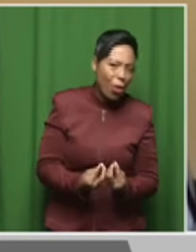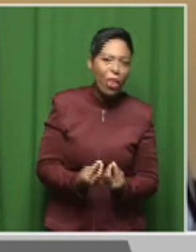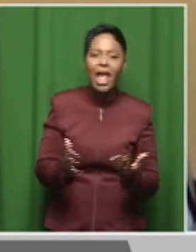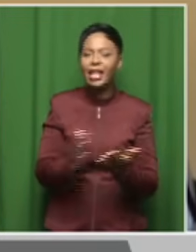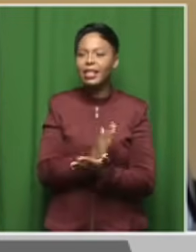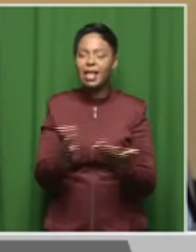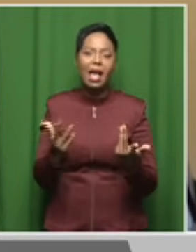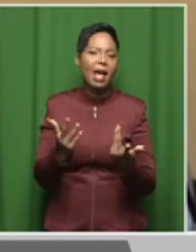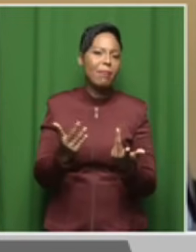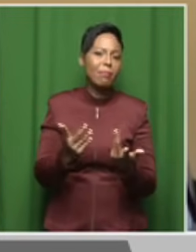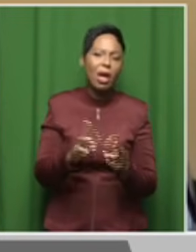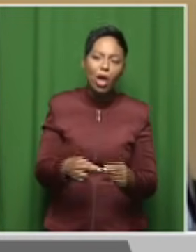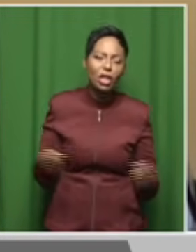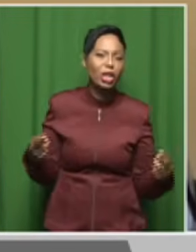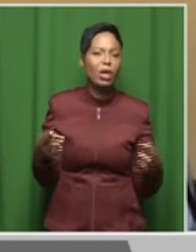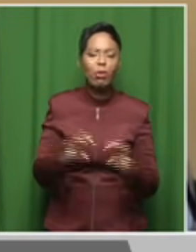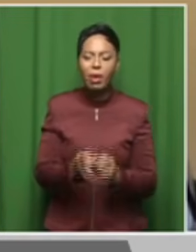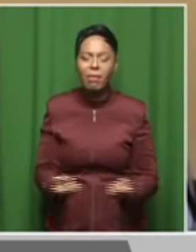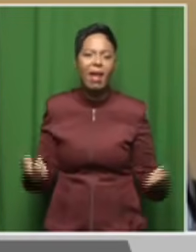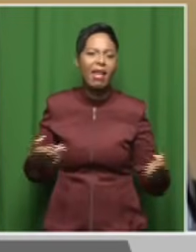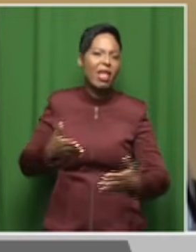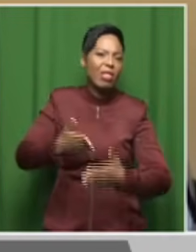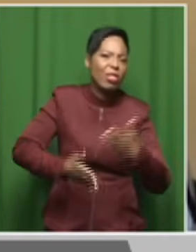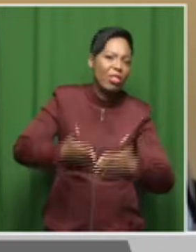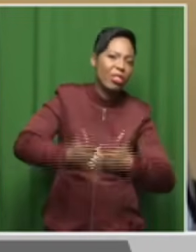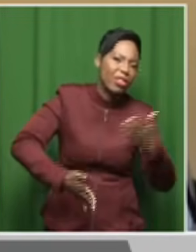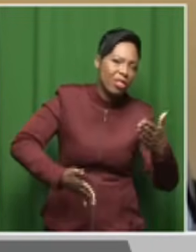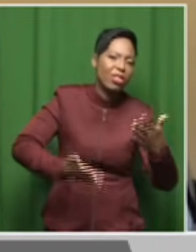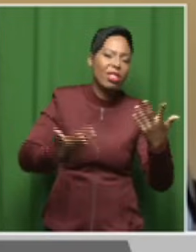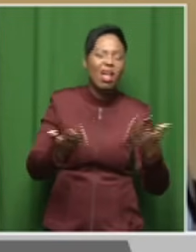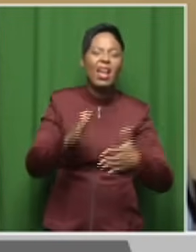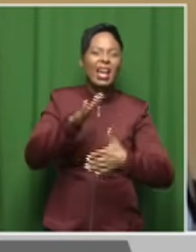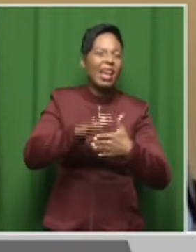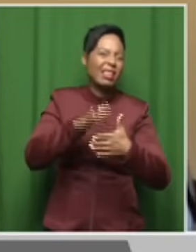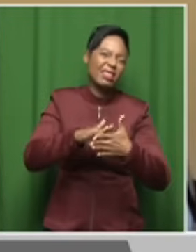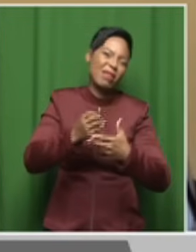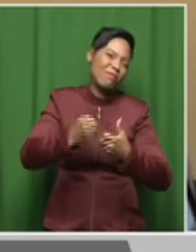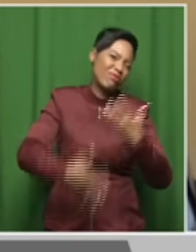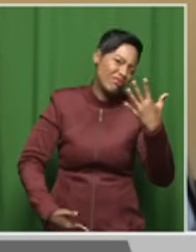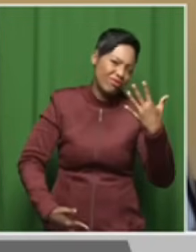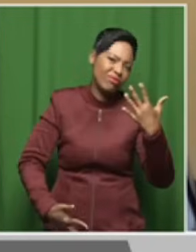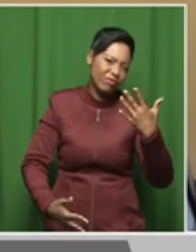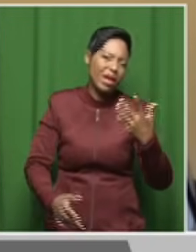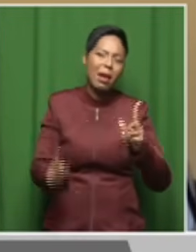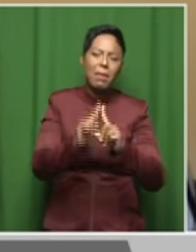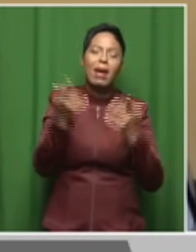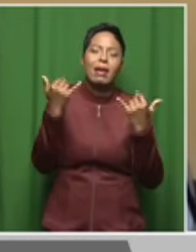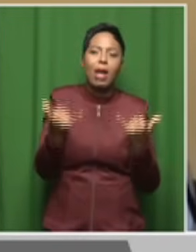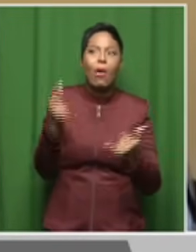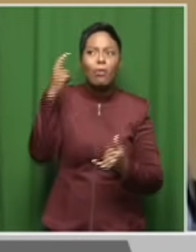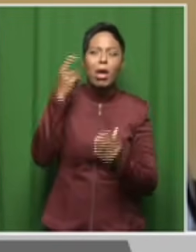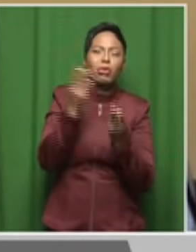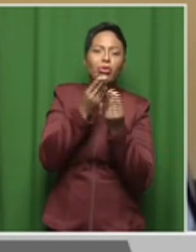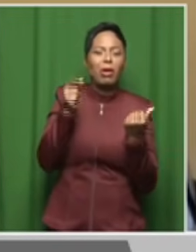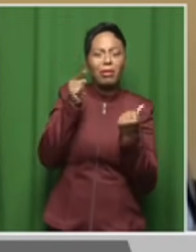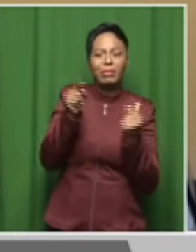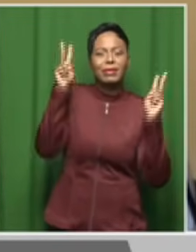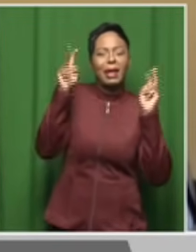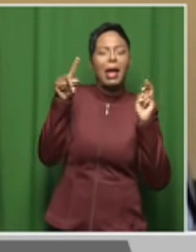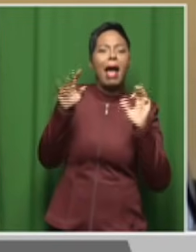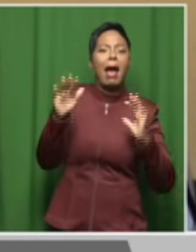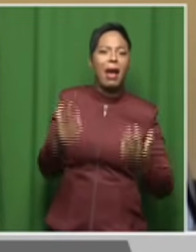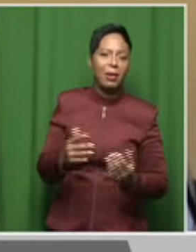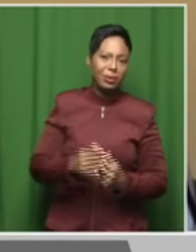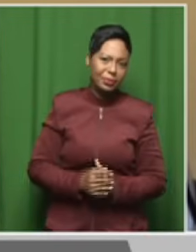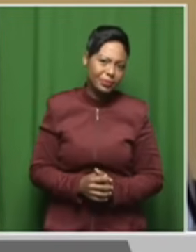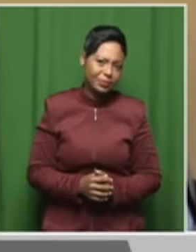reasons. But what sort of strategies can be adopted and adapted to support some of these under-resourced